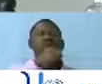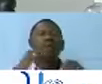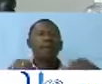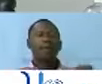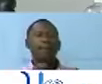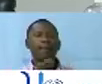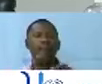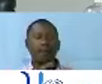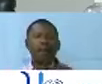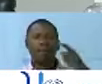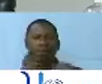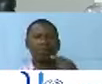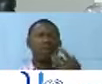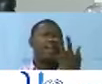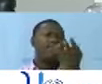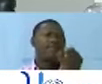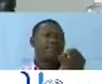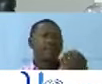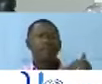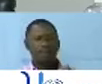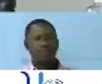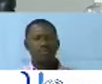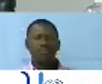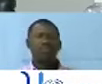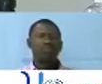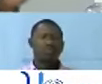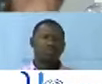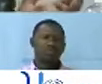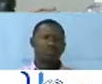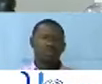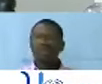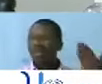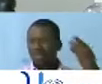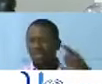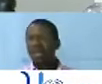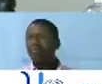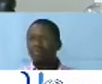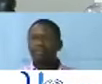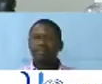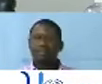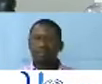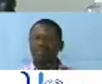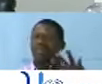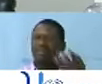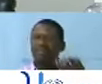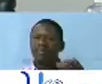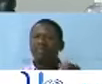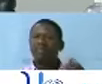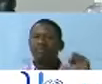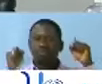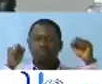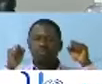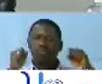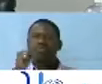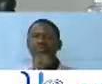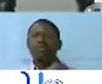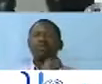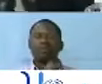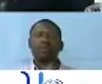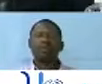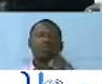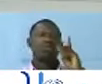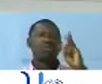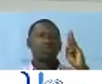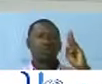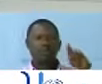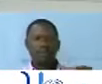of them at that time. Exactly. Ni moy jamono yi nga xamné né mbiri Dabo ak lu tollu ci juroom fukk sax ño xamné ñu ngi topon ci